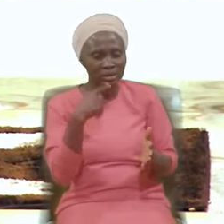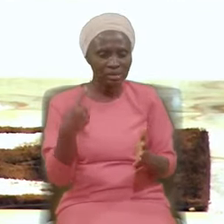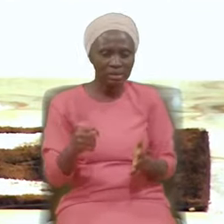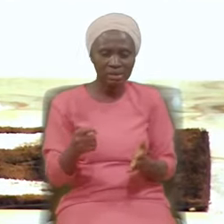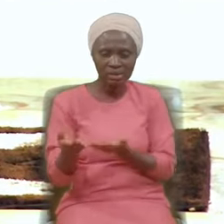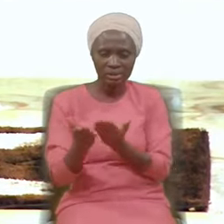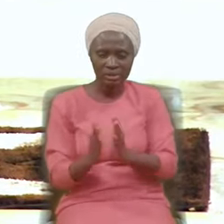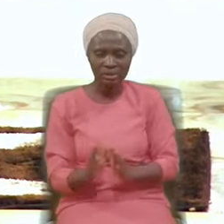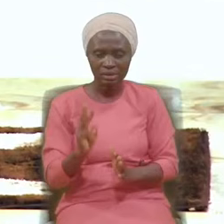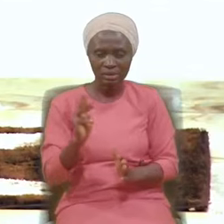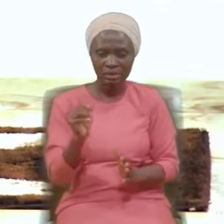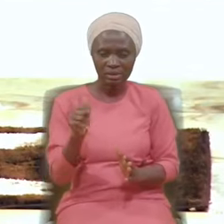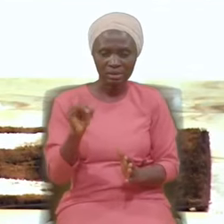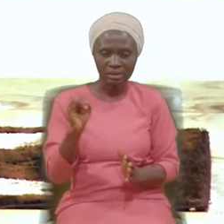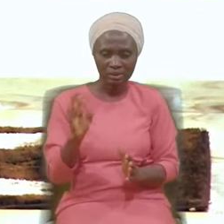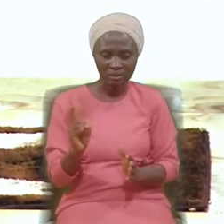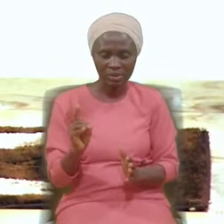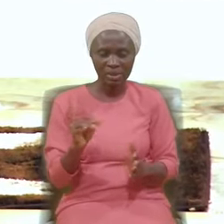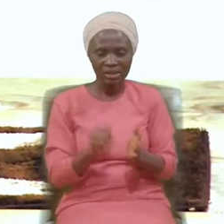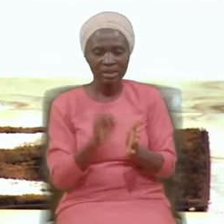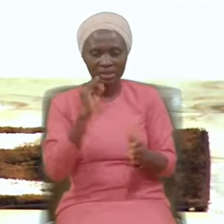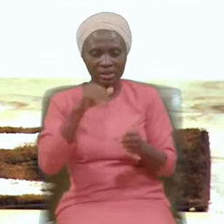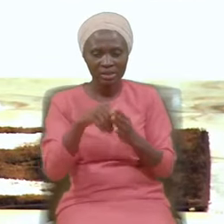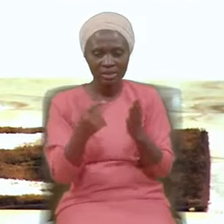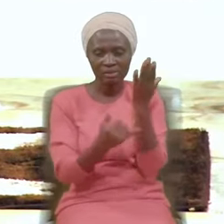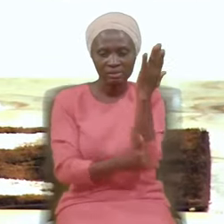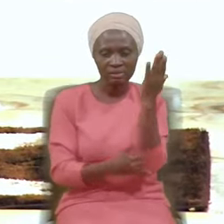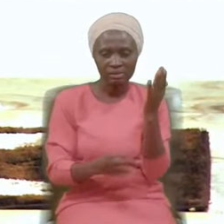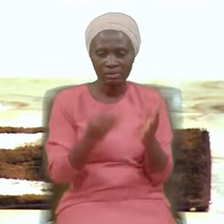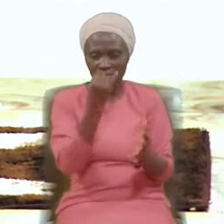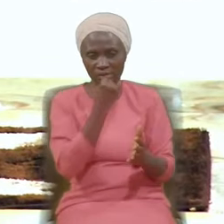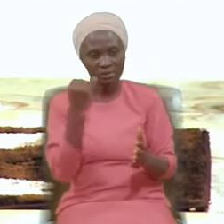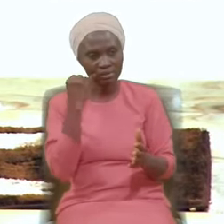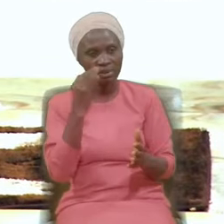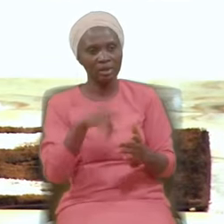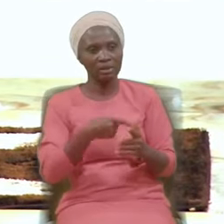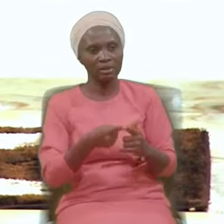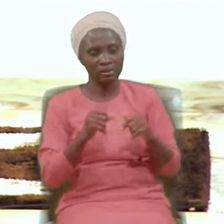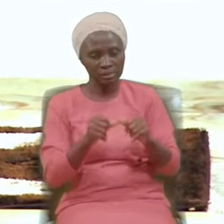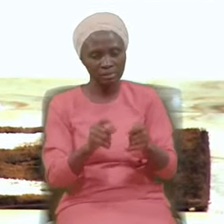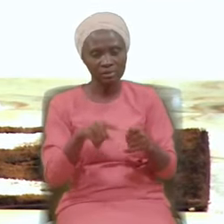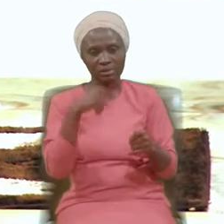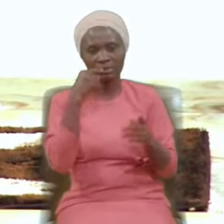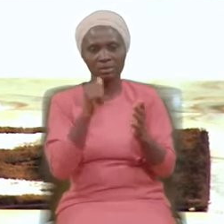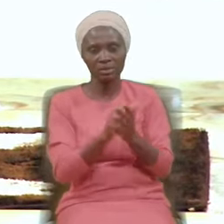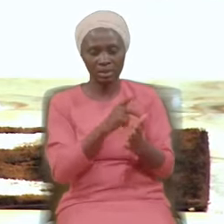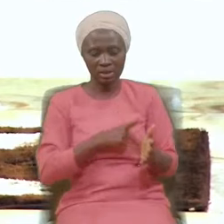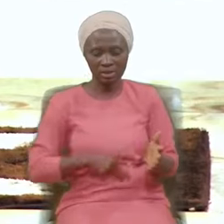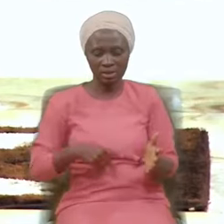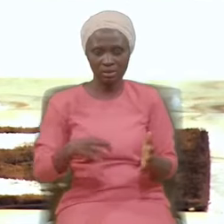of Israel. And then it goes on to say, and the king of Syria said,